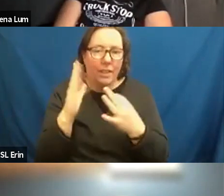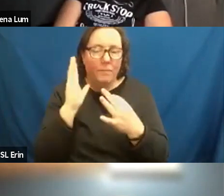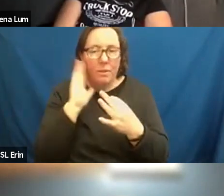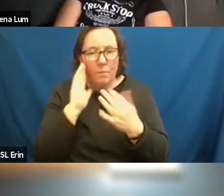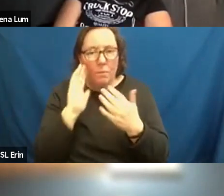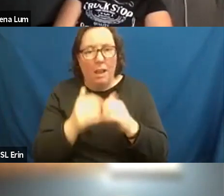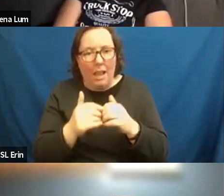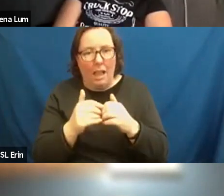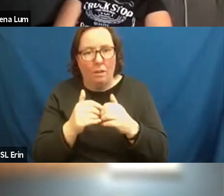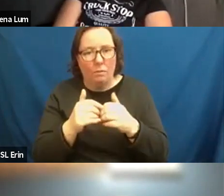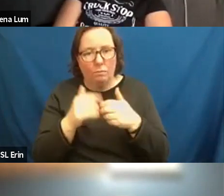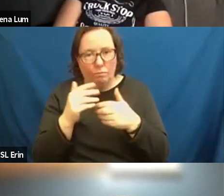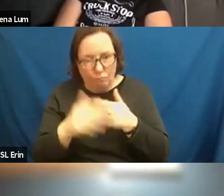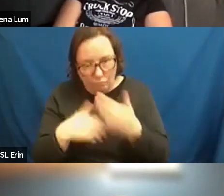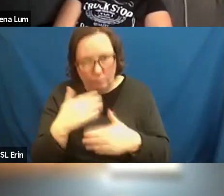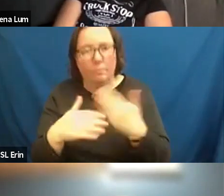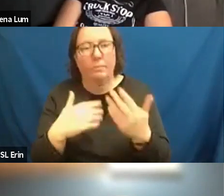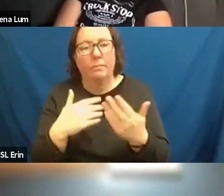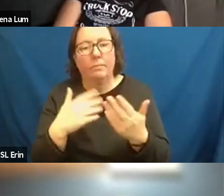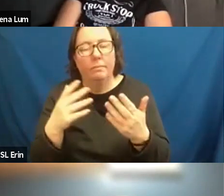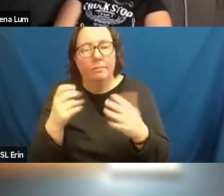are aware of the